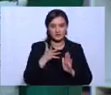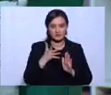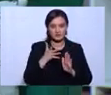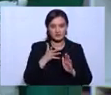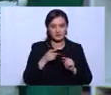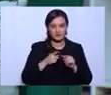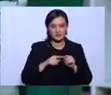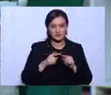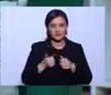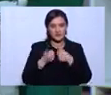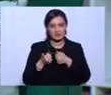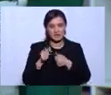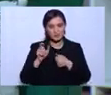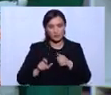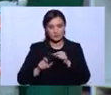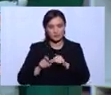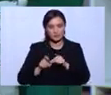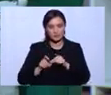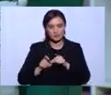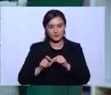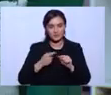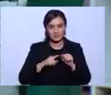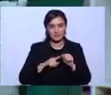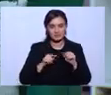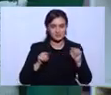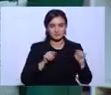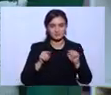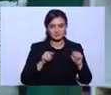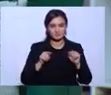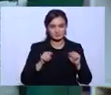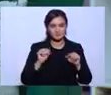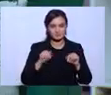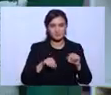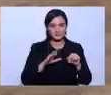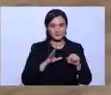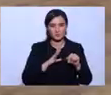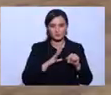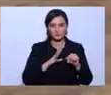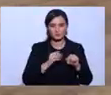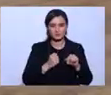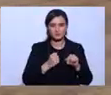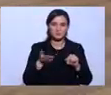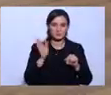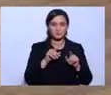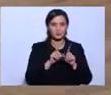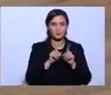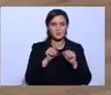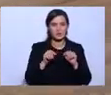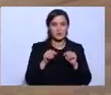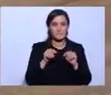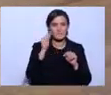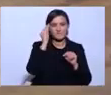he's considering even giving Jim up. So that might have contributed to him being in the Confederate Army. But let's